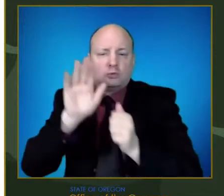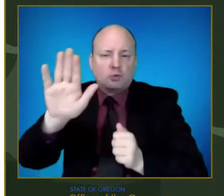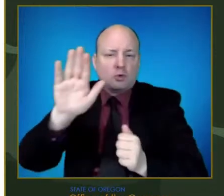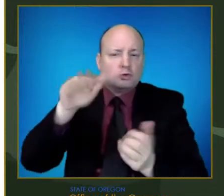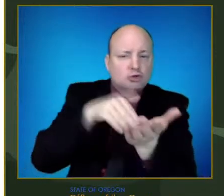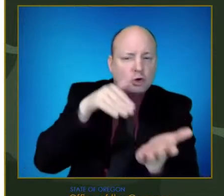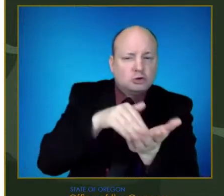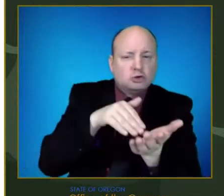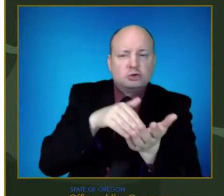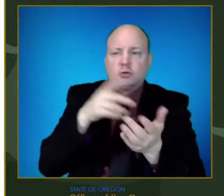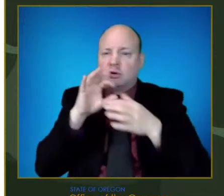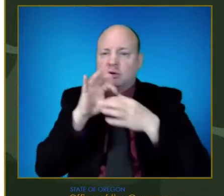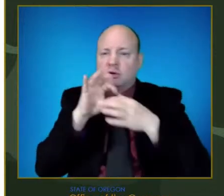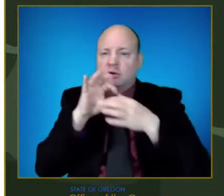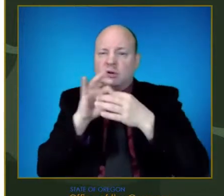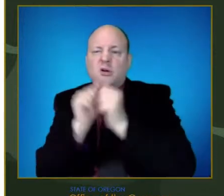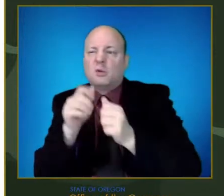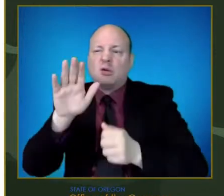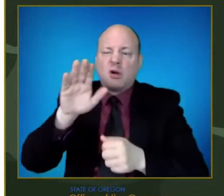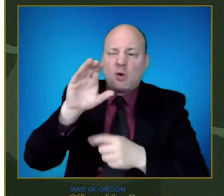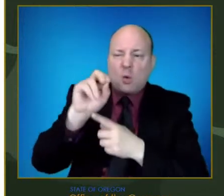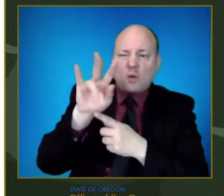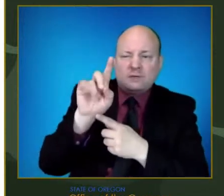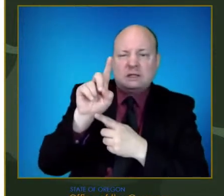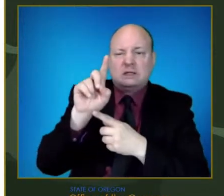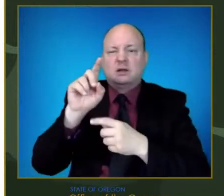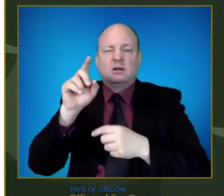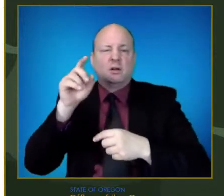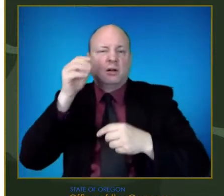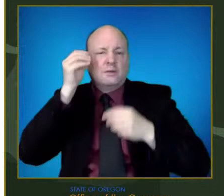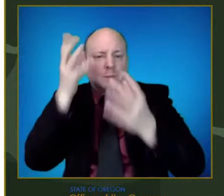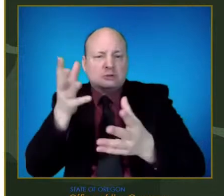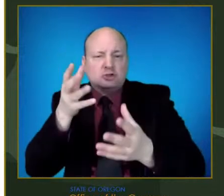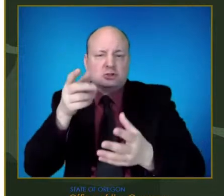about vaccine safety and effectiveness. Let's go to the next slide.